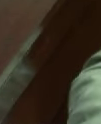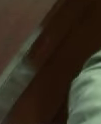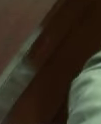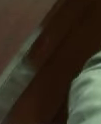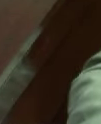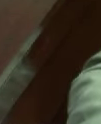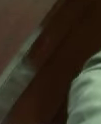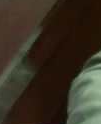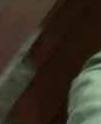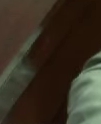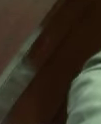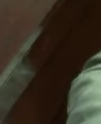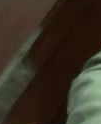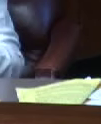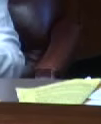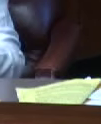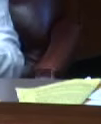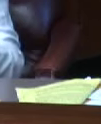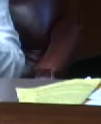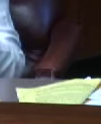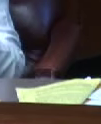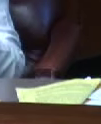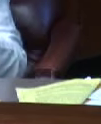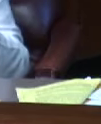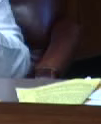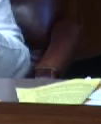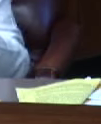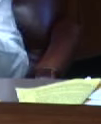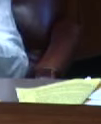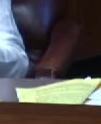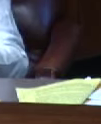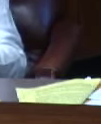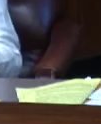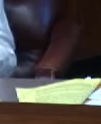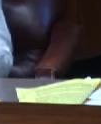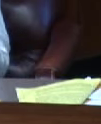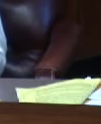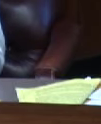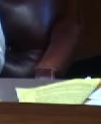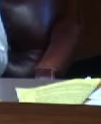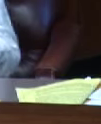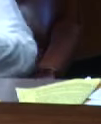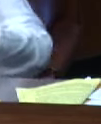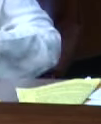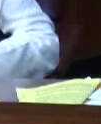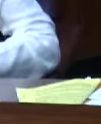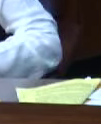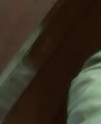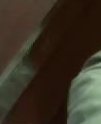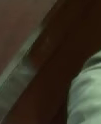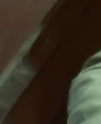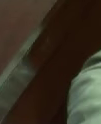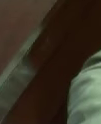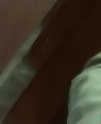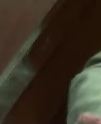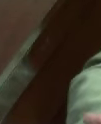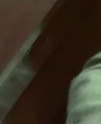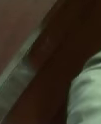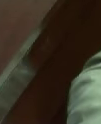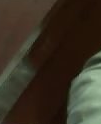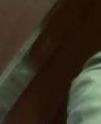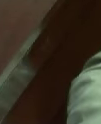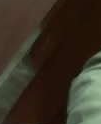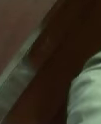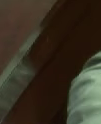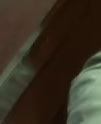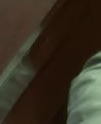And so that's the reason. So is there something we've done before? We've done it before when we've had emergency situations. You've got